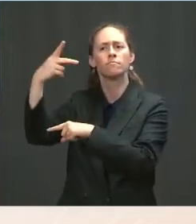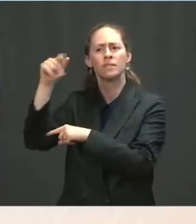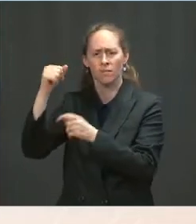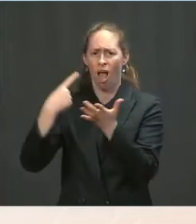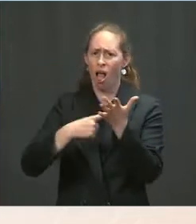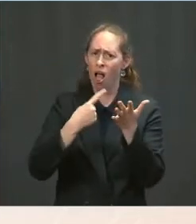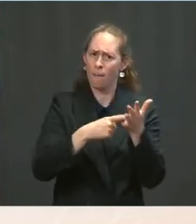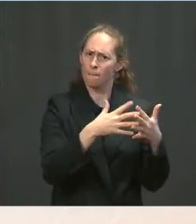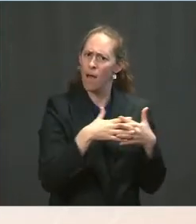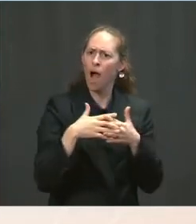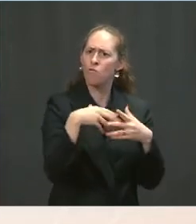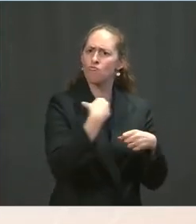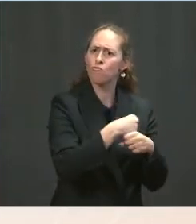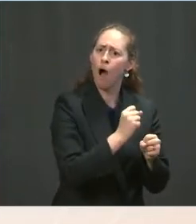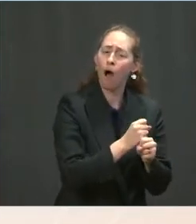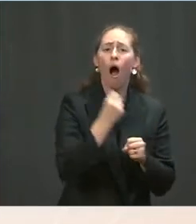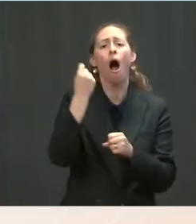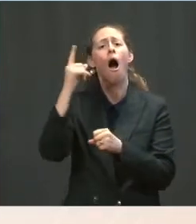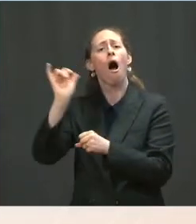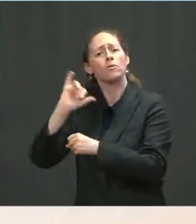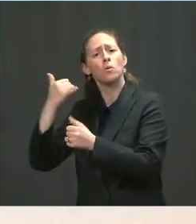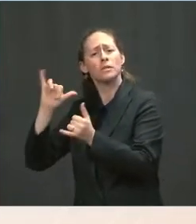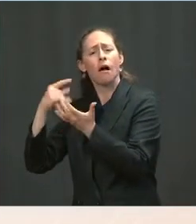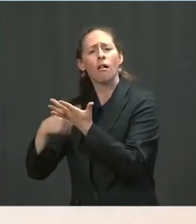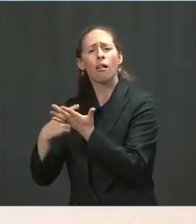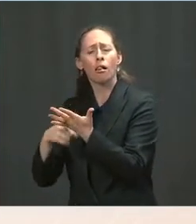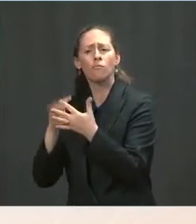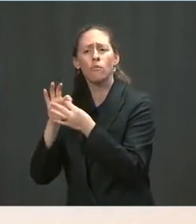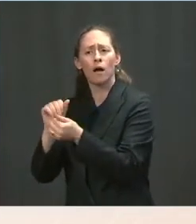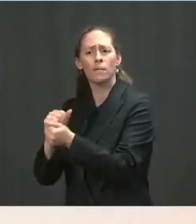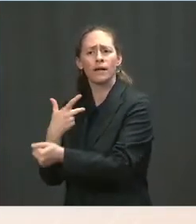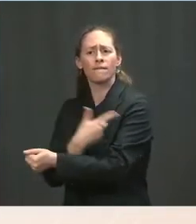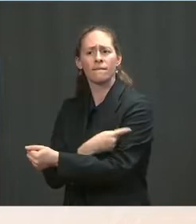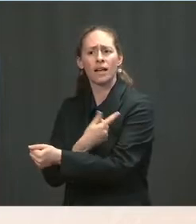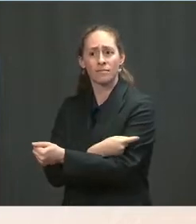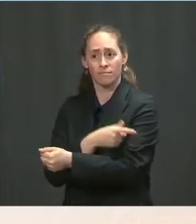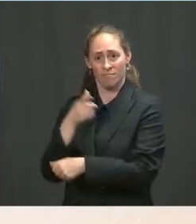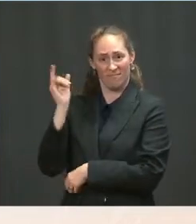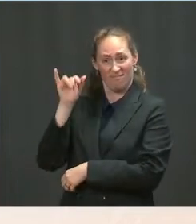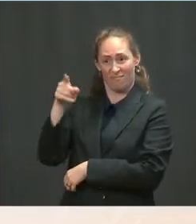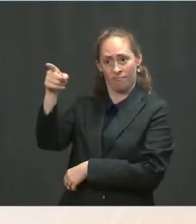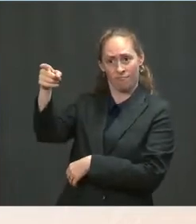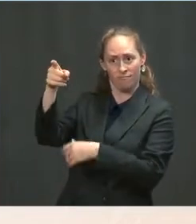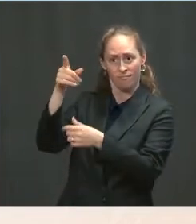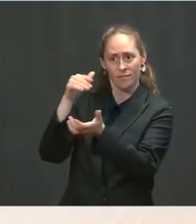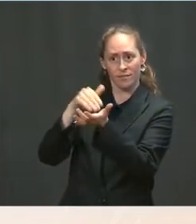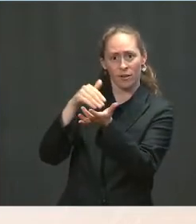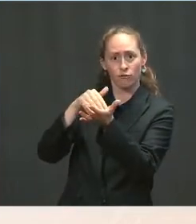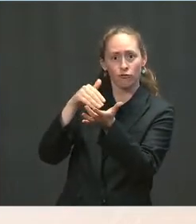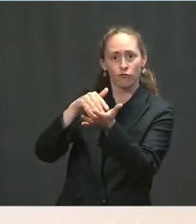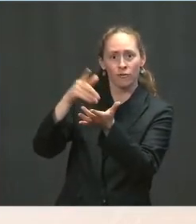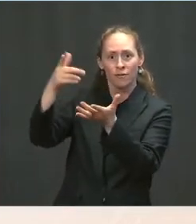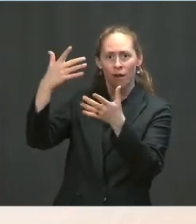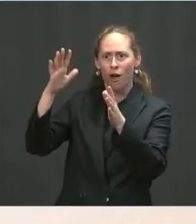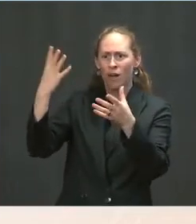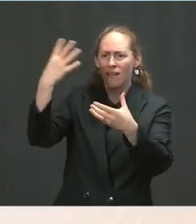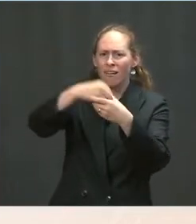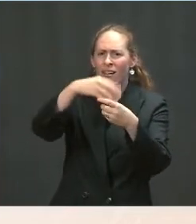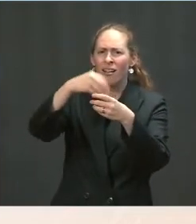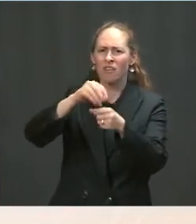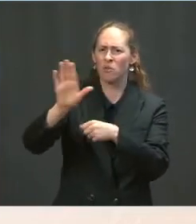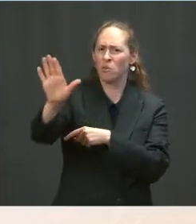off talking about the vaccinations. We have had our doctors on your networks, on many of the networks that are